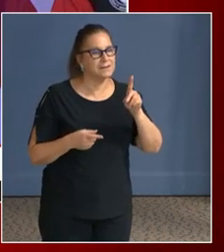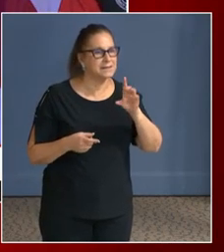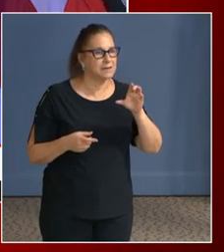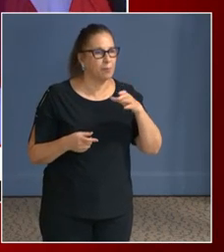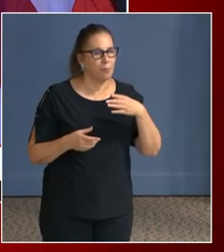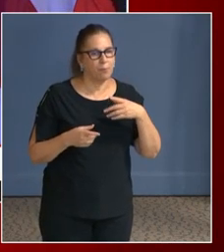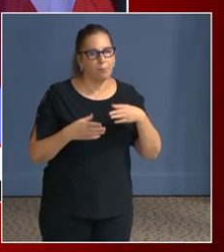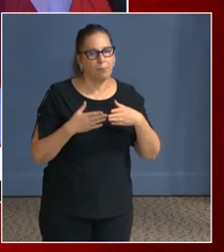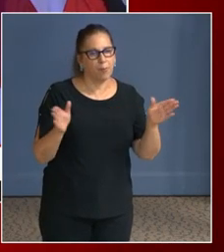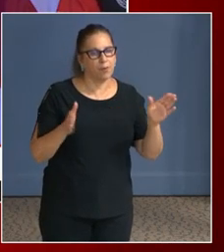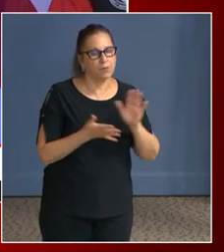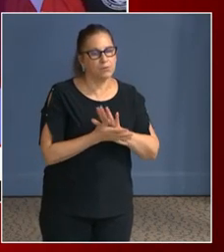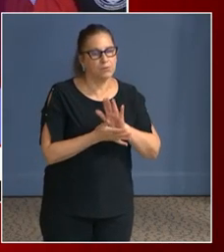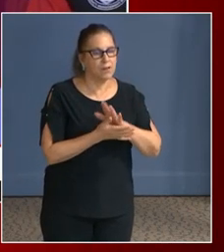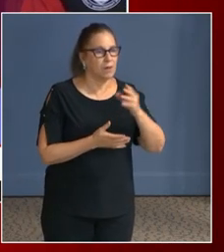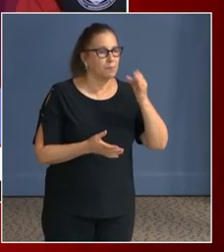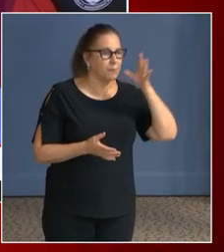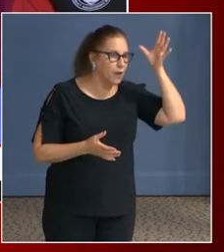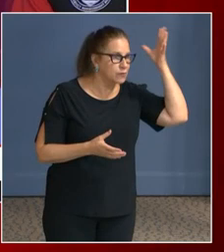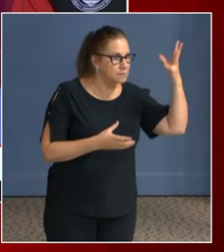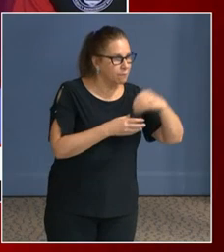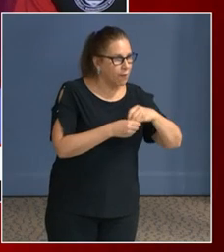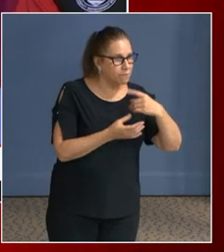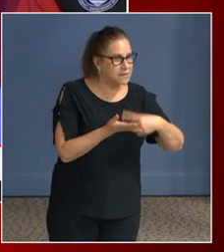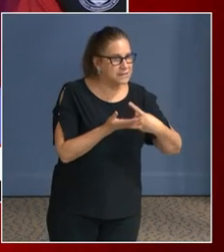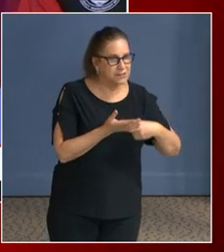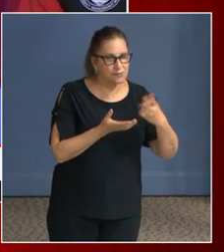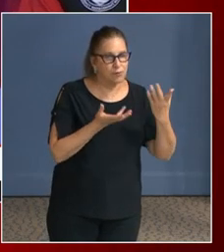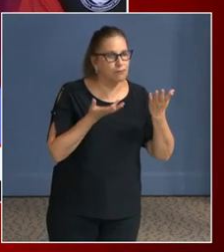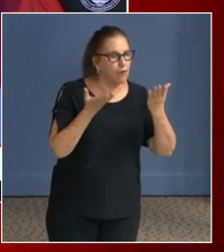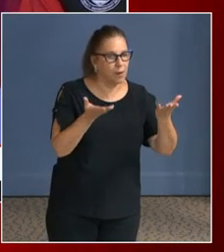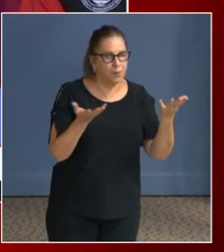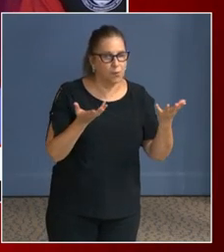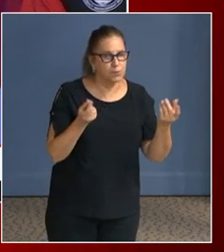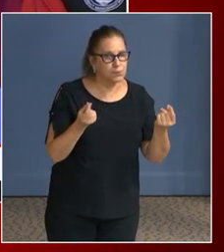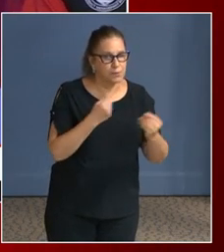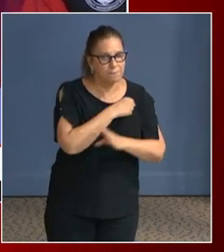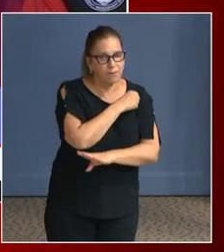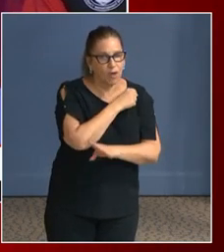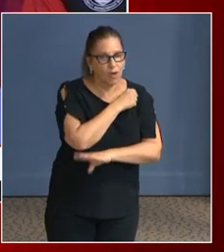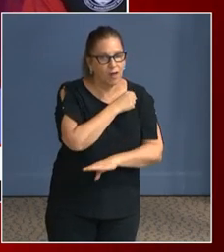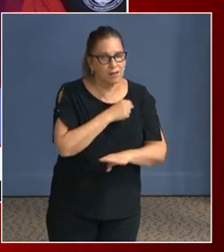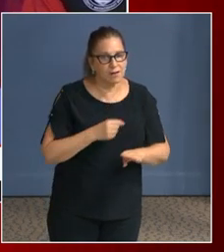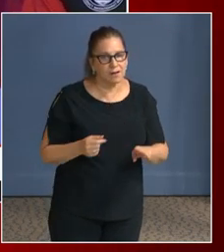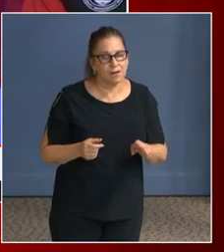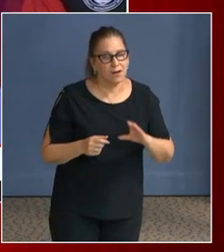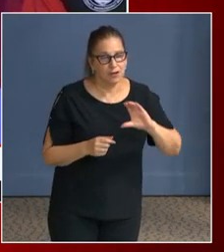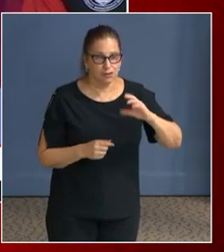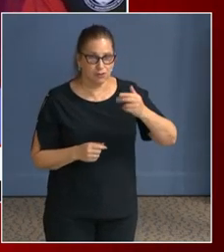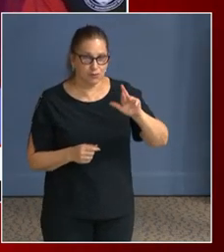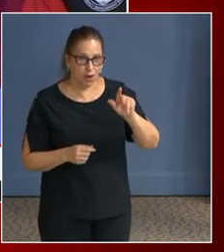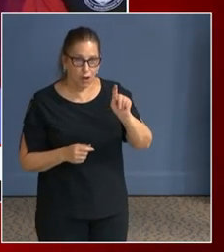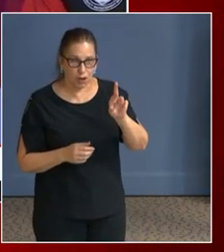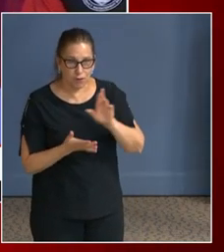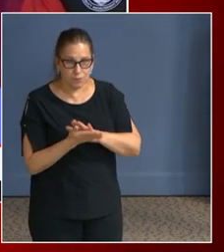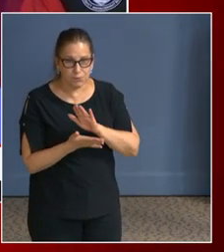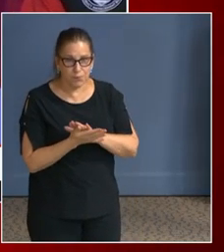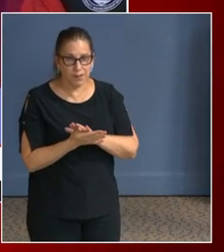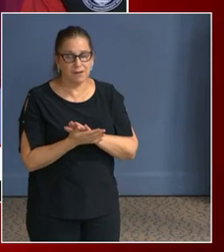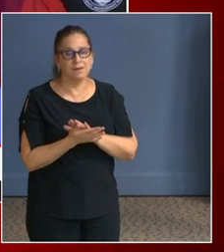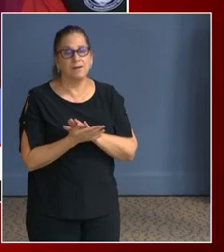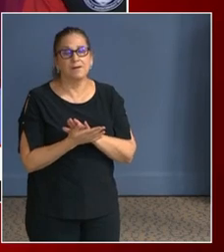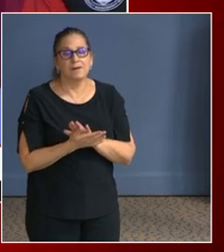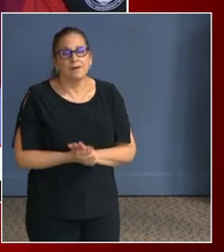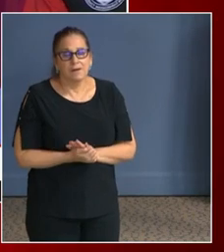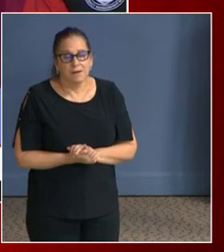strong recommendations to the public charter schools as well. We continue